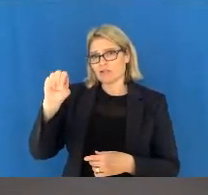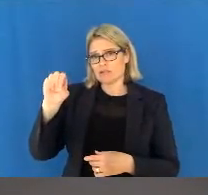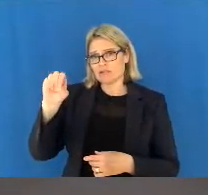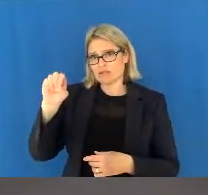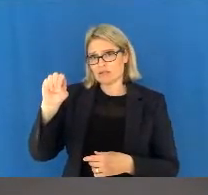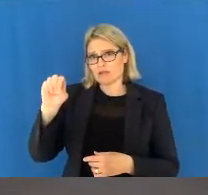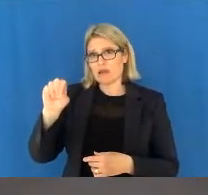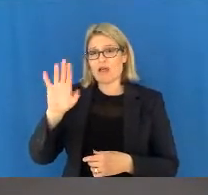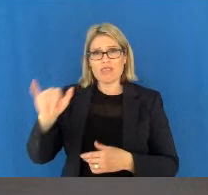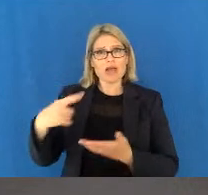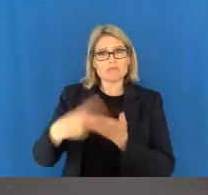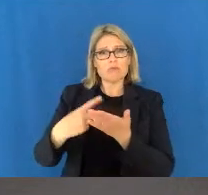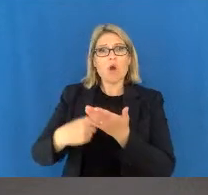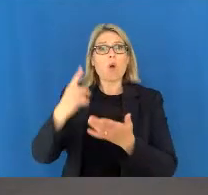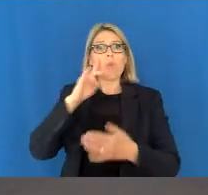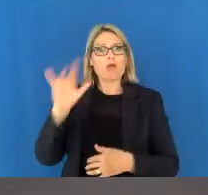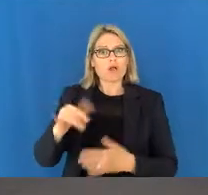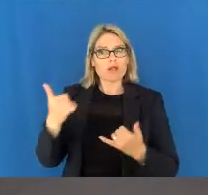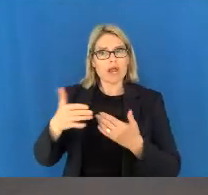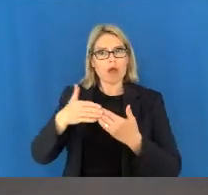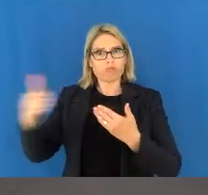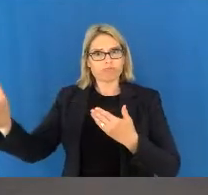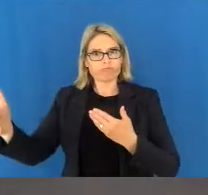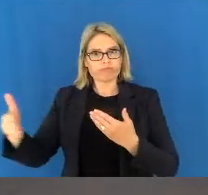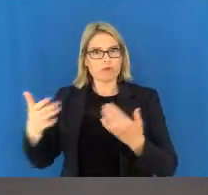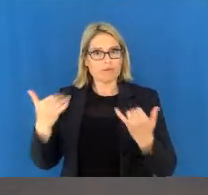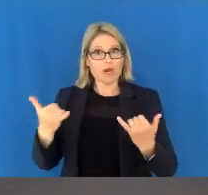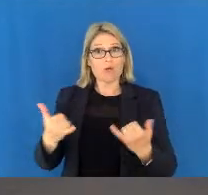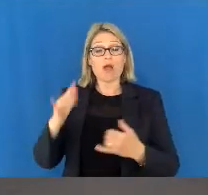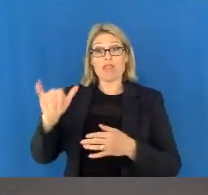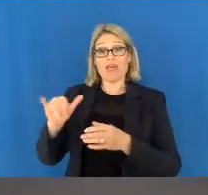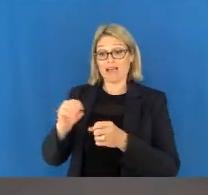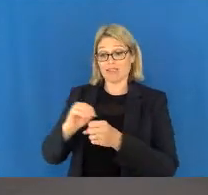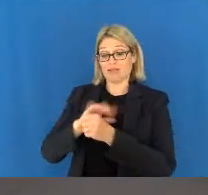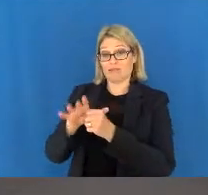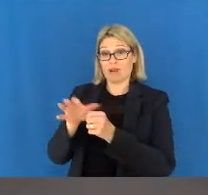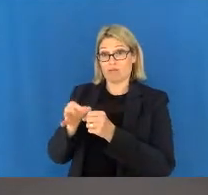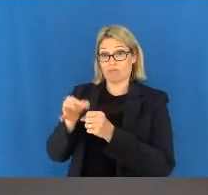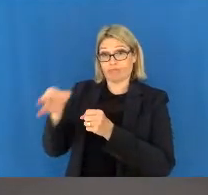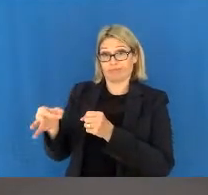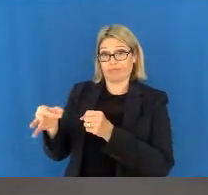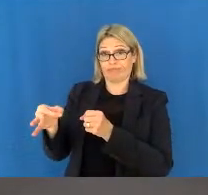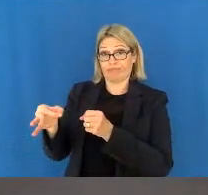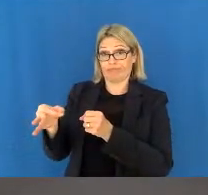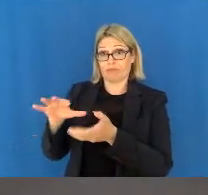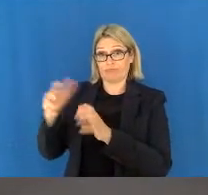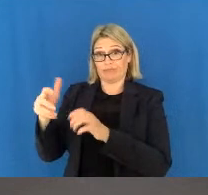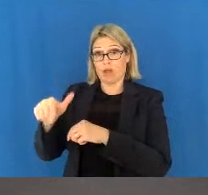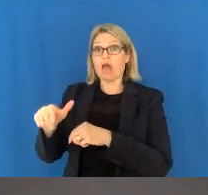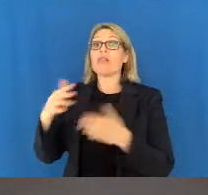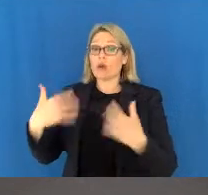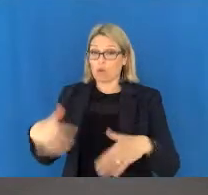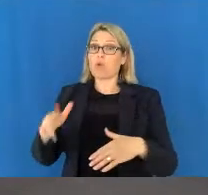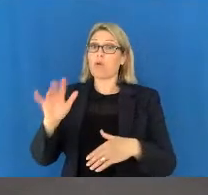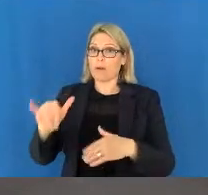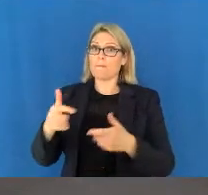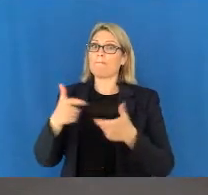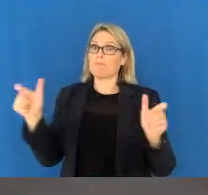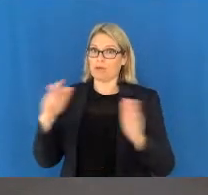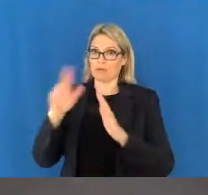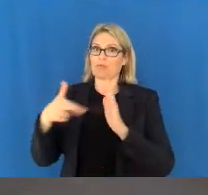way, Dr. Russell? So the variants of concern have really been playing a huge role in what's happening